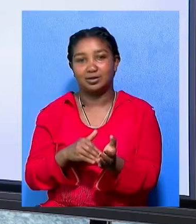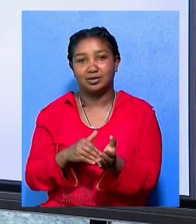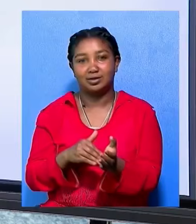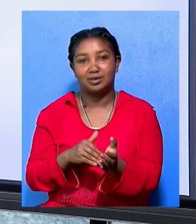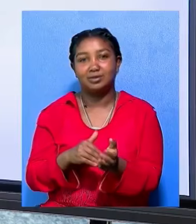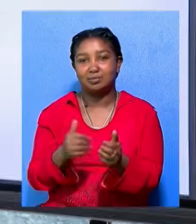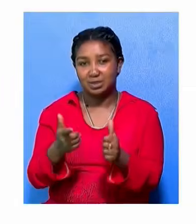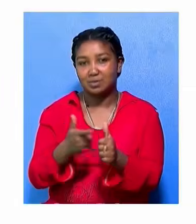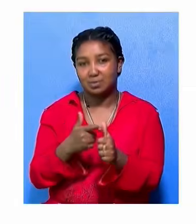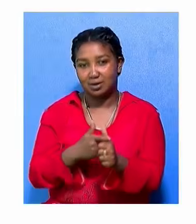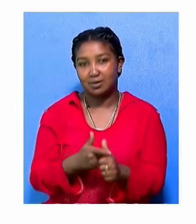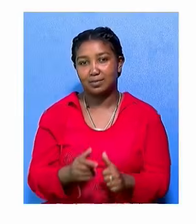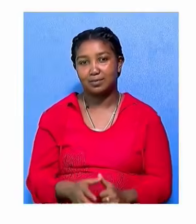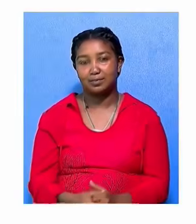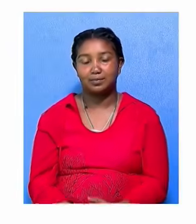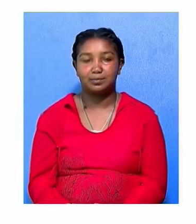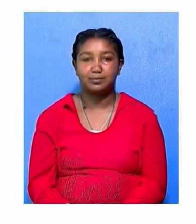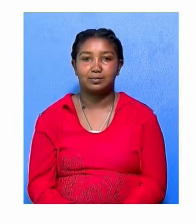put it from